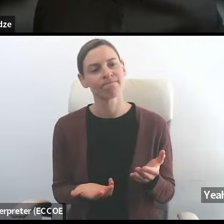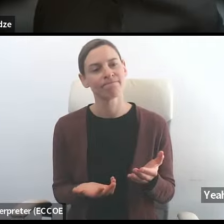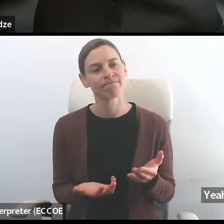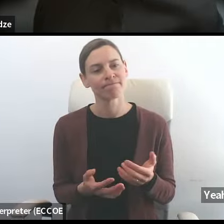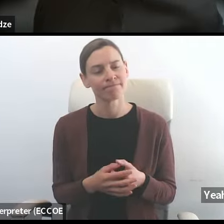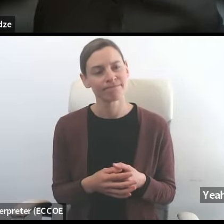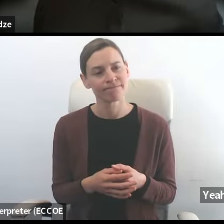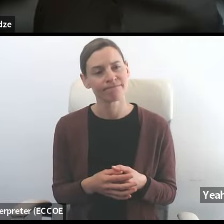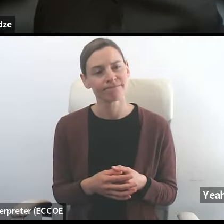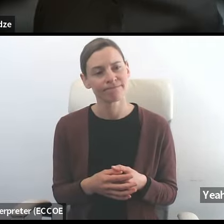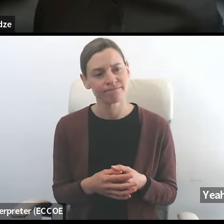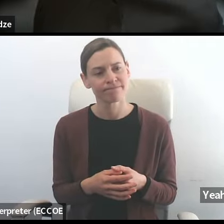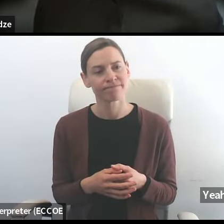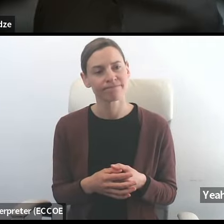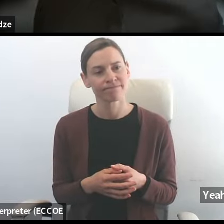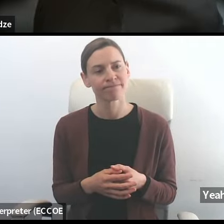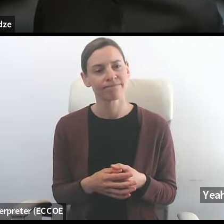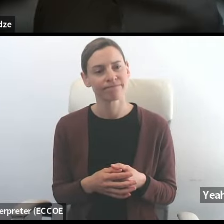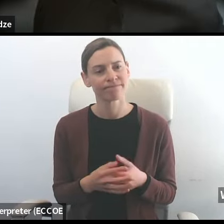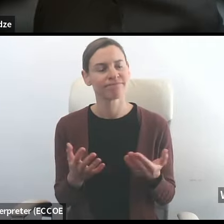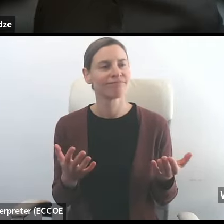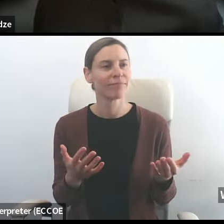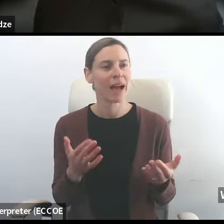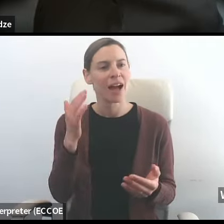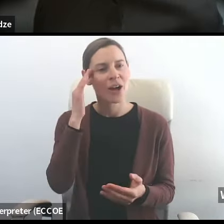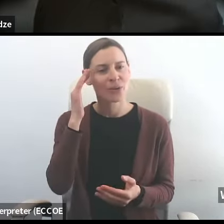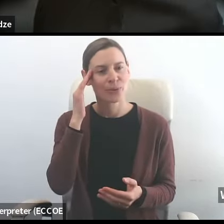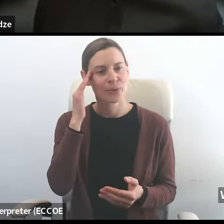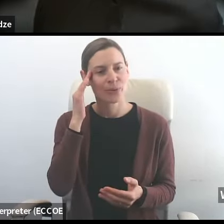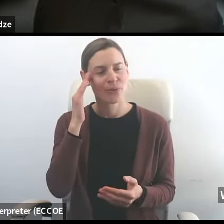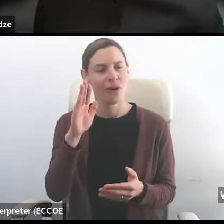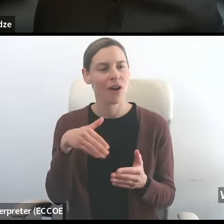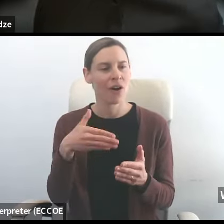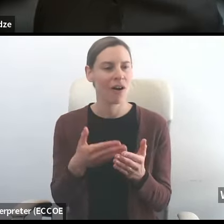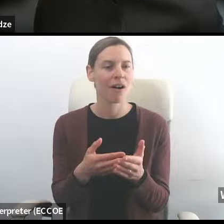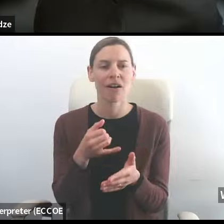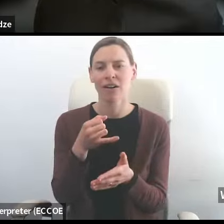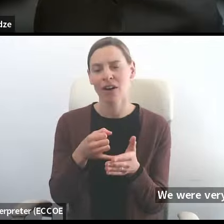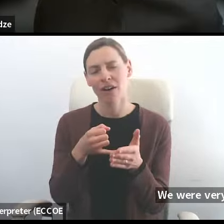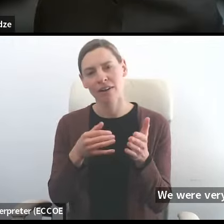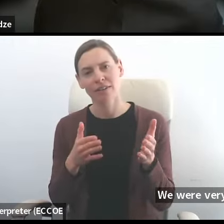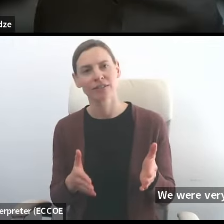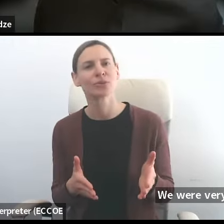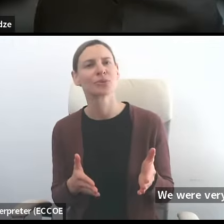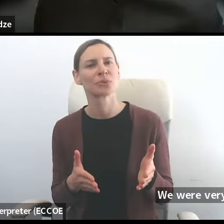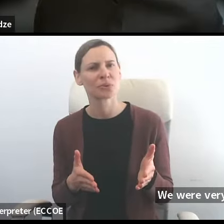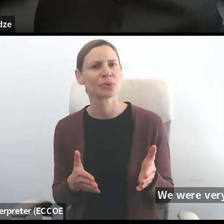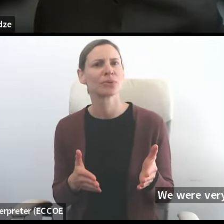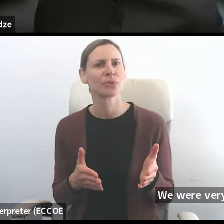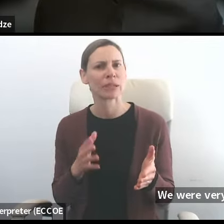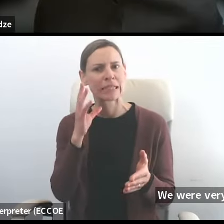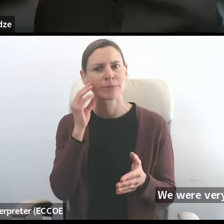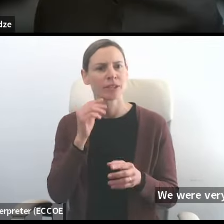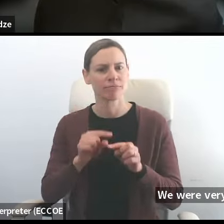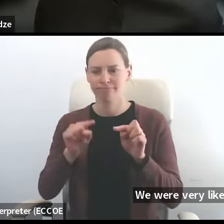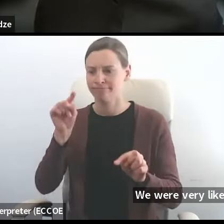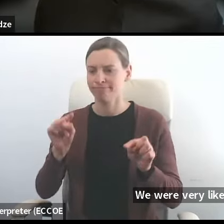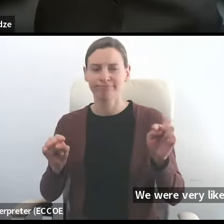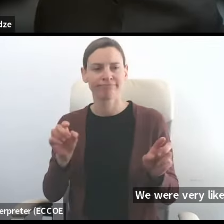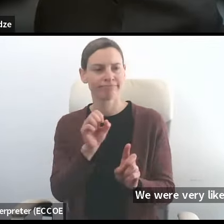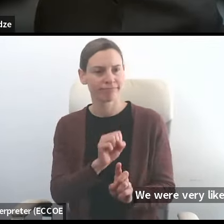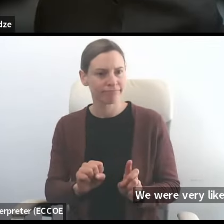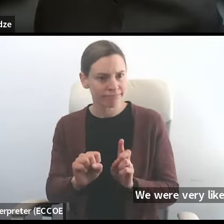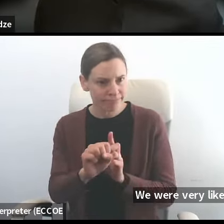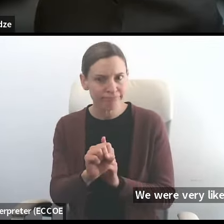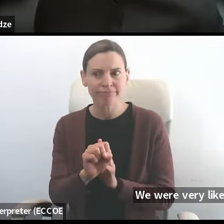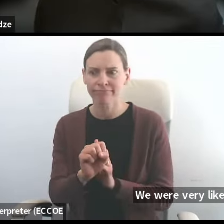we were very, like all artists I know, we were in a very different situations. Some stopped making art,